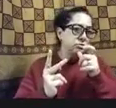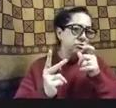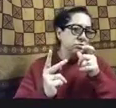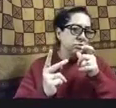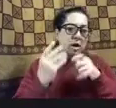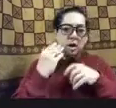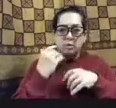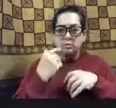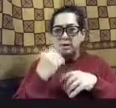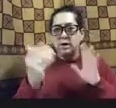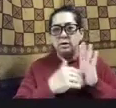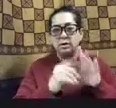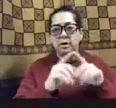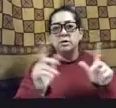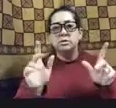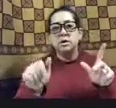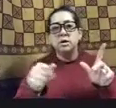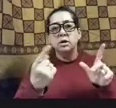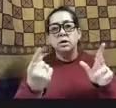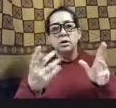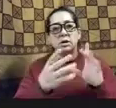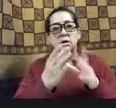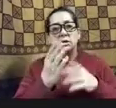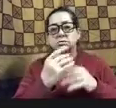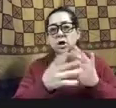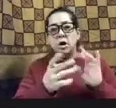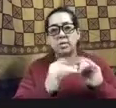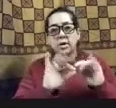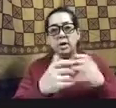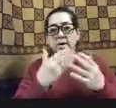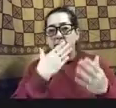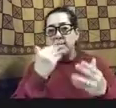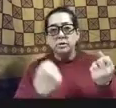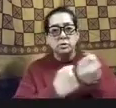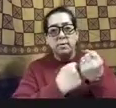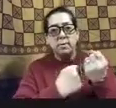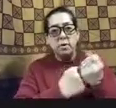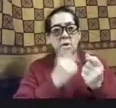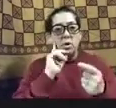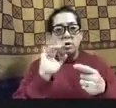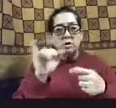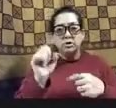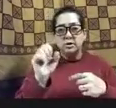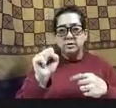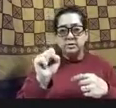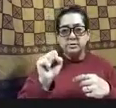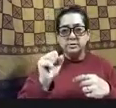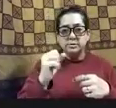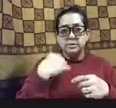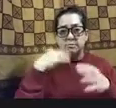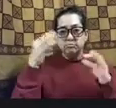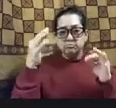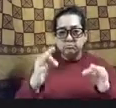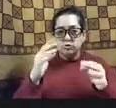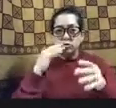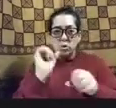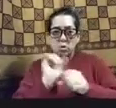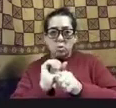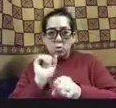who I know I'm saying it again, but any parting comments on how they can best support? We've heard from Jess, you know, have that discernment, do your